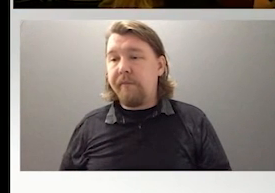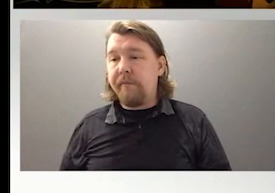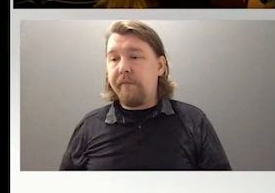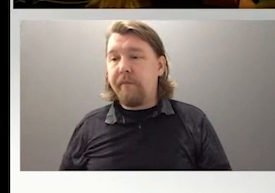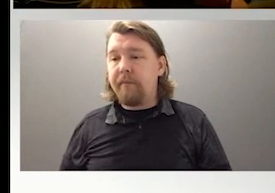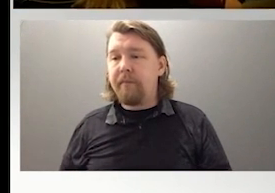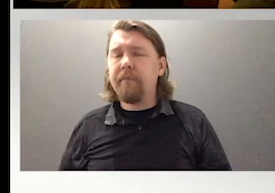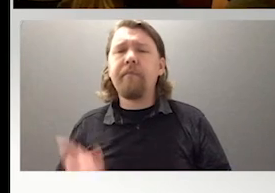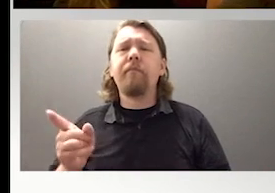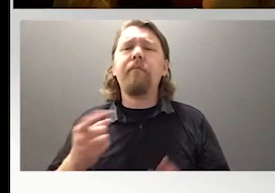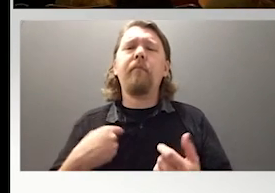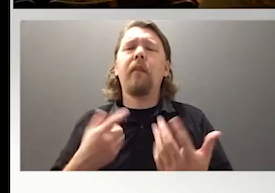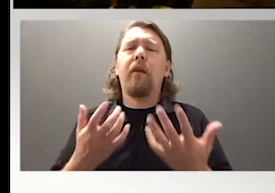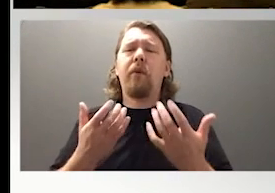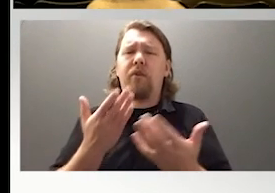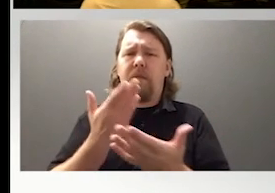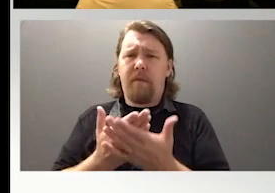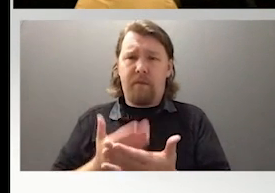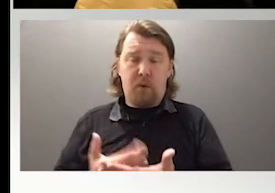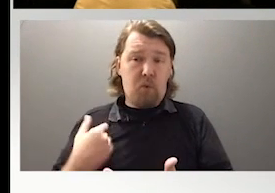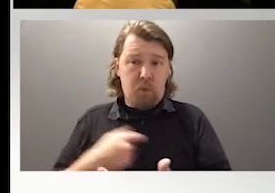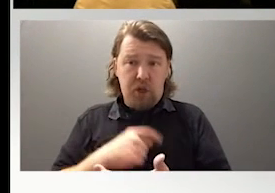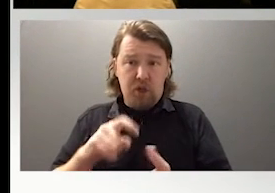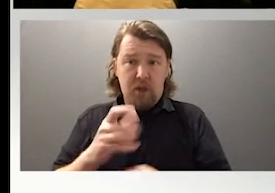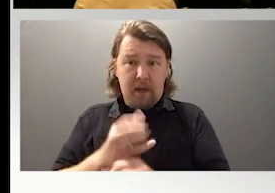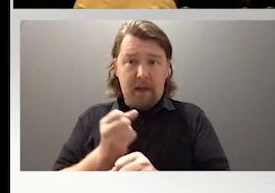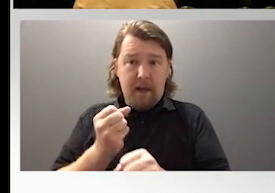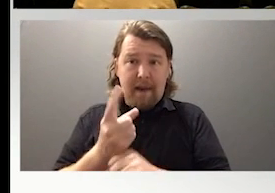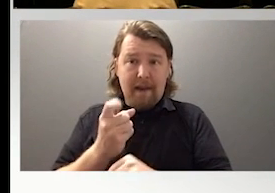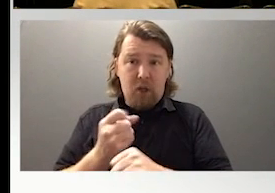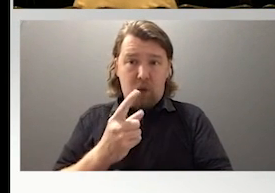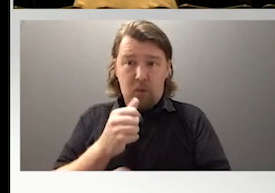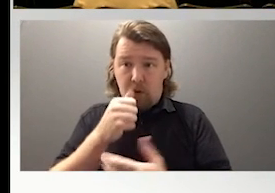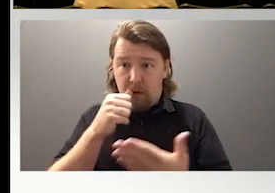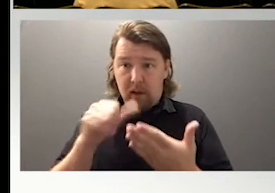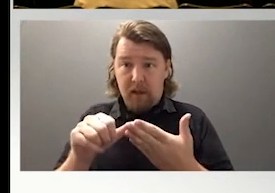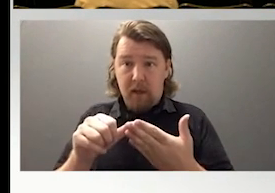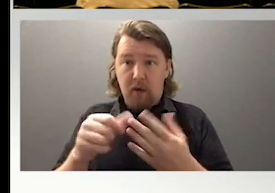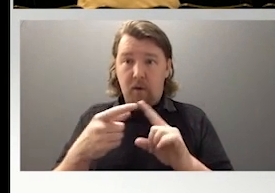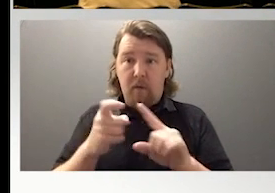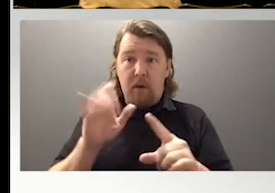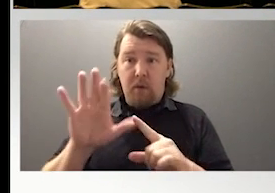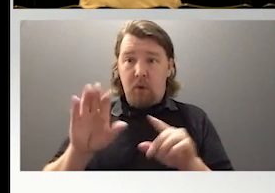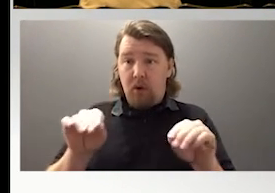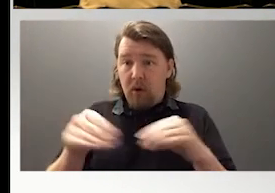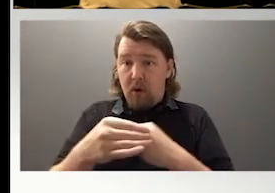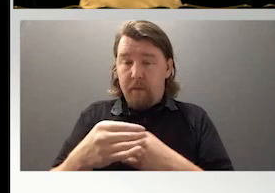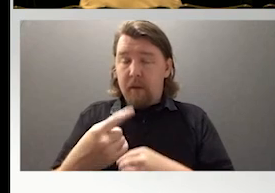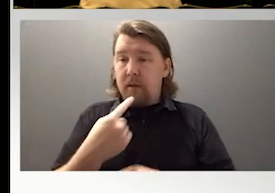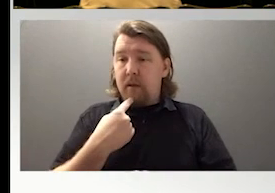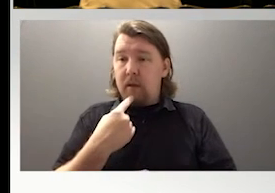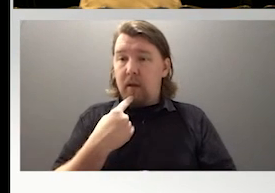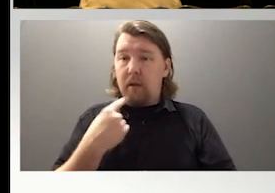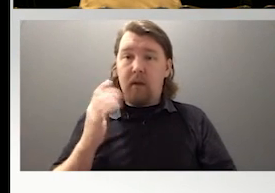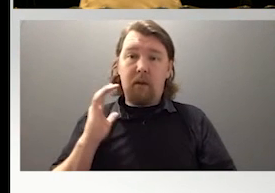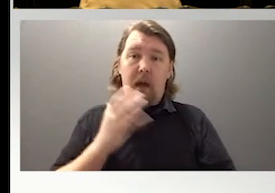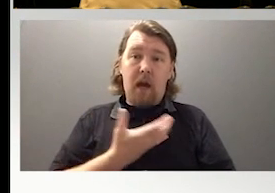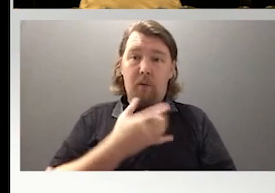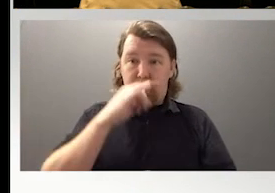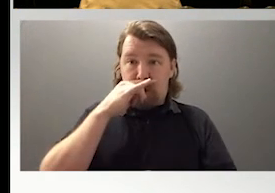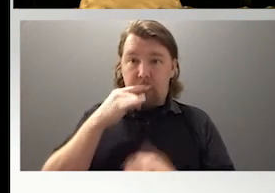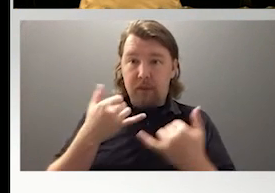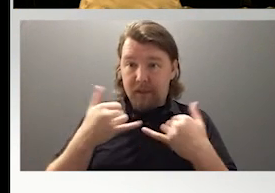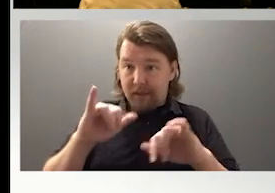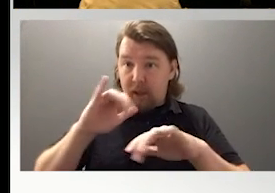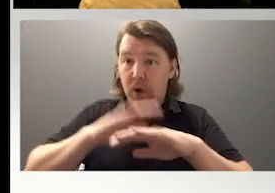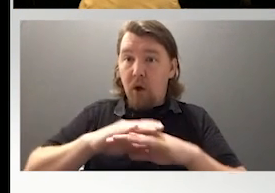Just to verify, so we should be getting like an annual letter from your office stating that our child is still